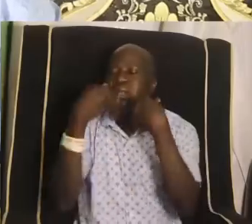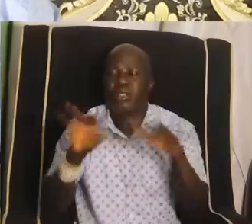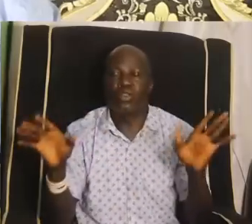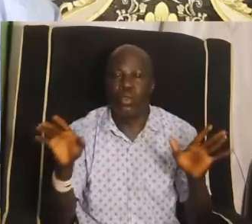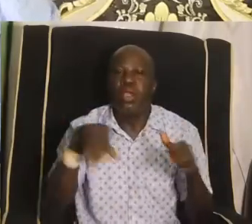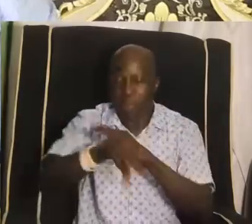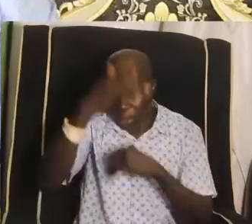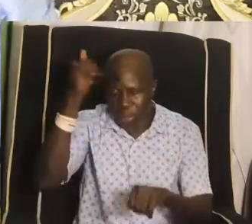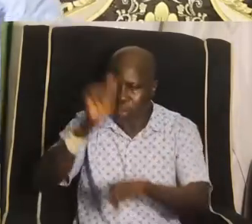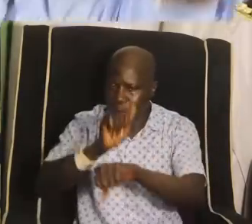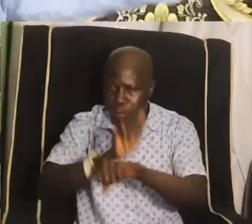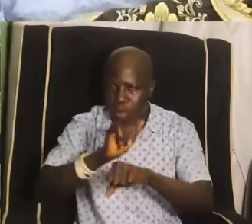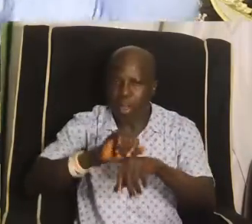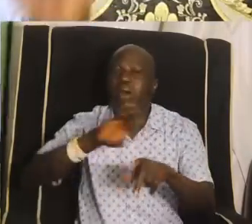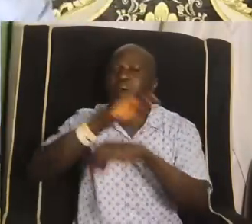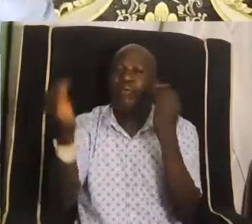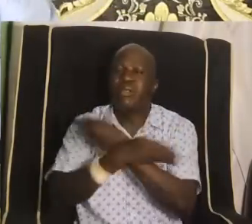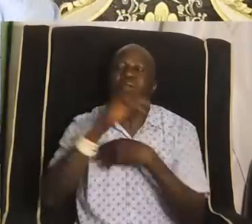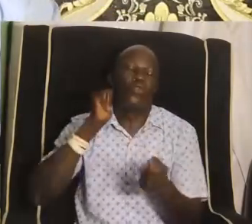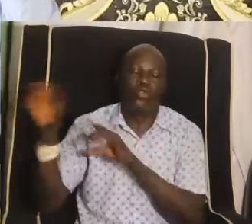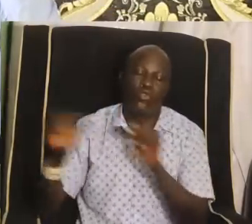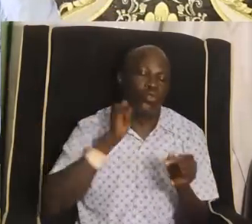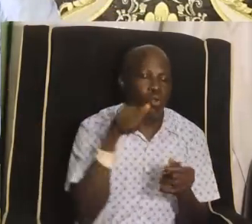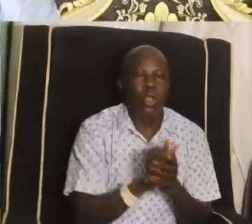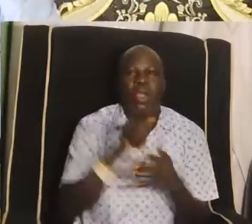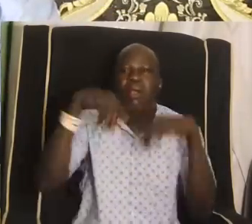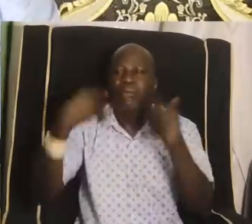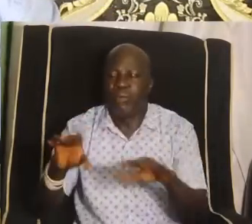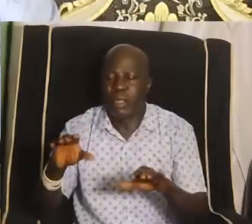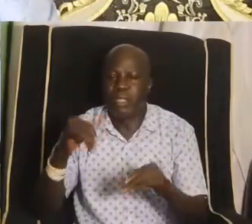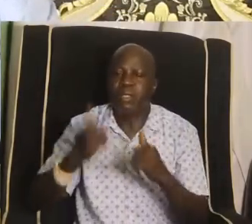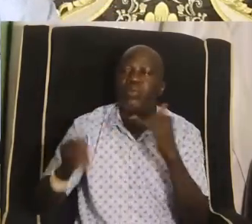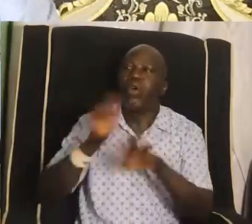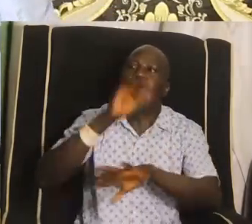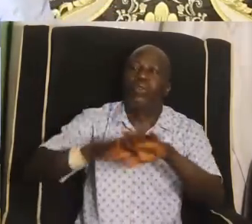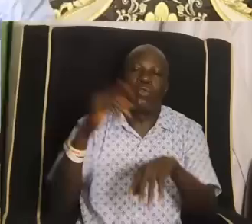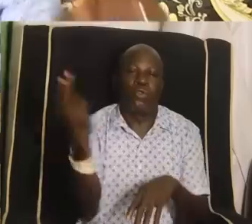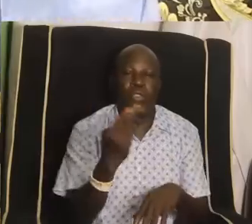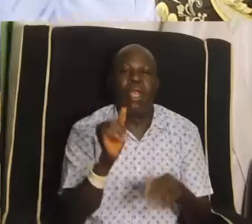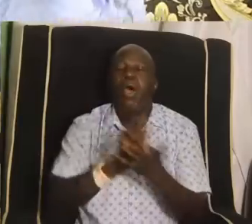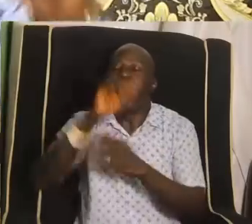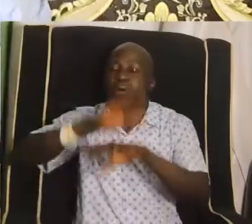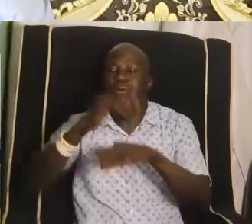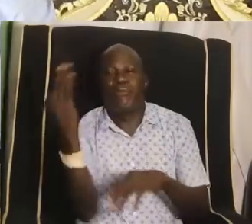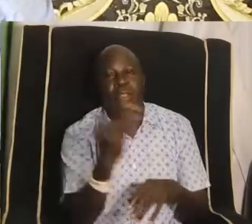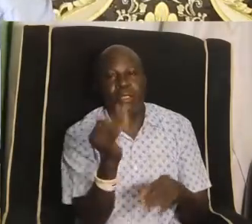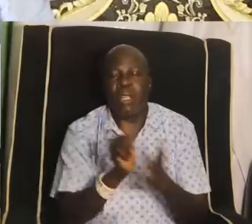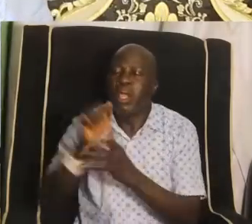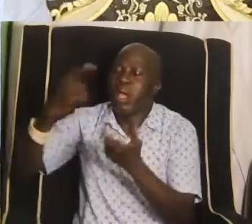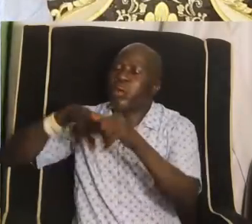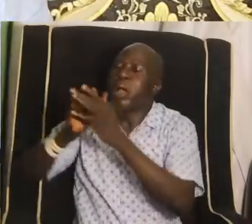will release you. You go to office. We will do so tomorrow. I hand it on Thursday. On